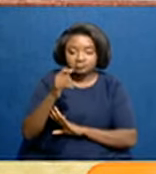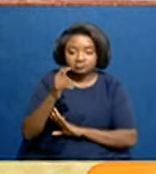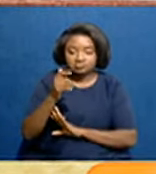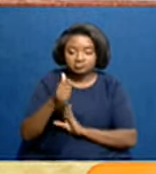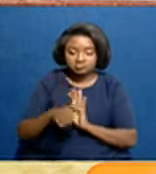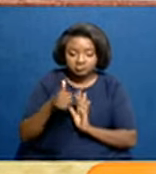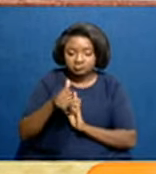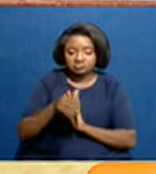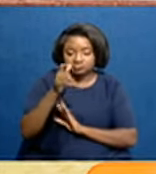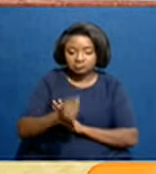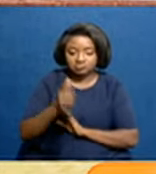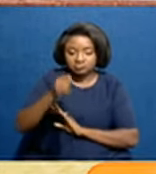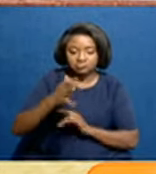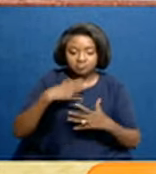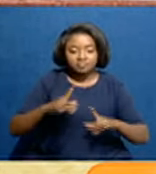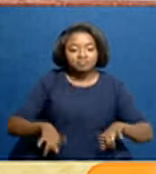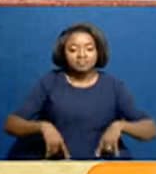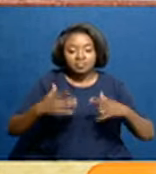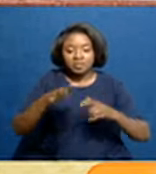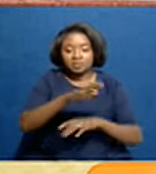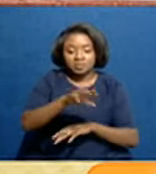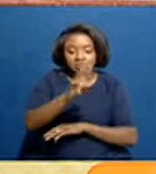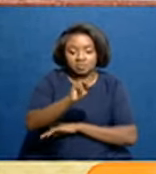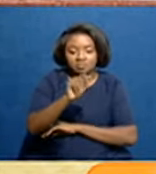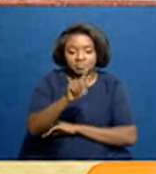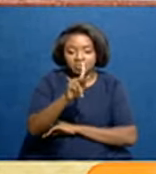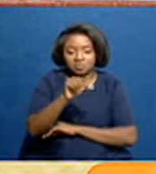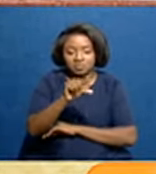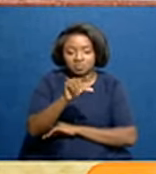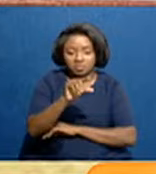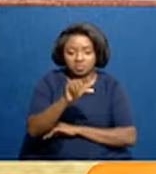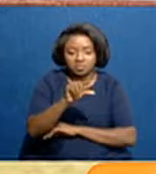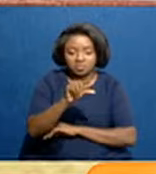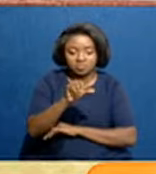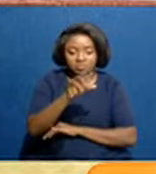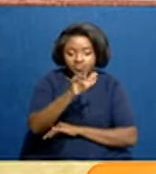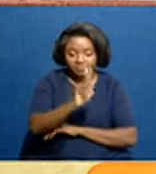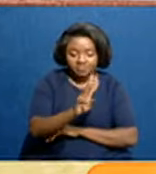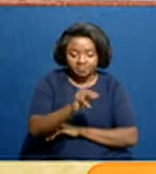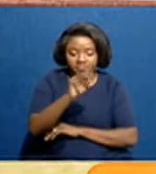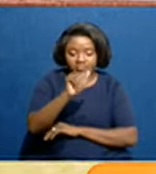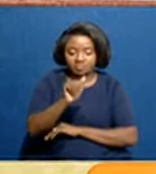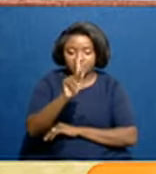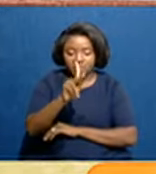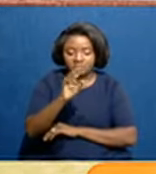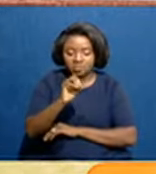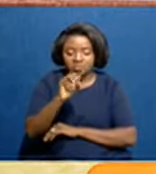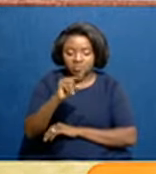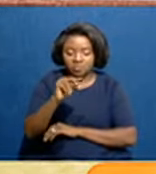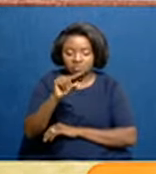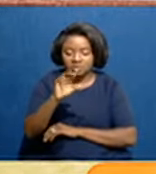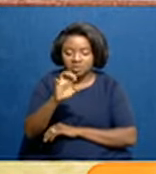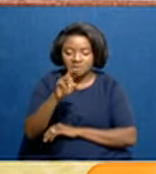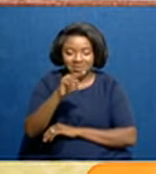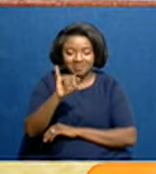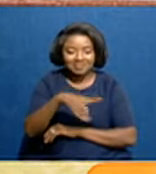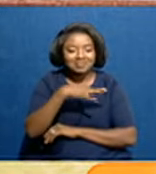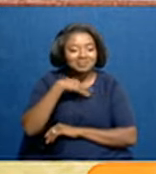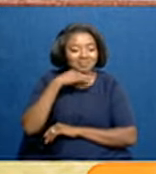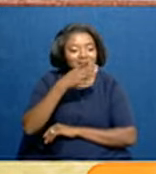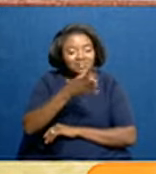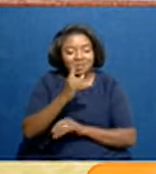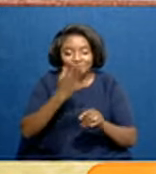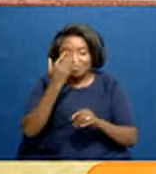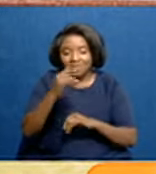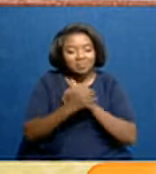Pensioners who live in Makongeni, for example. These are hardworking Kenyans. Most of them, on average, they're 72 years old. They are dying in poverty.